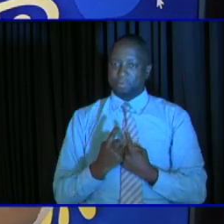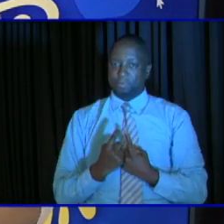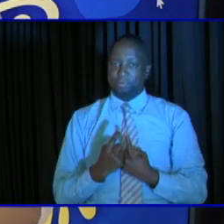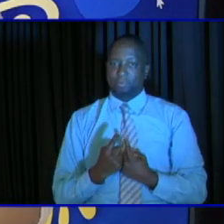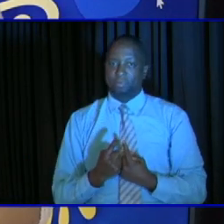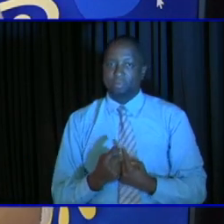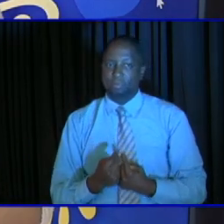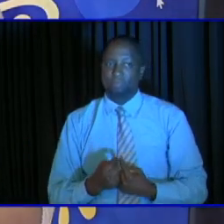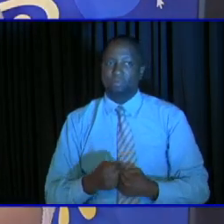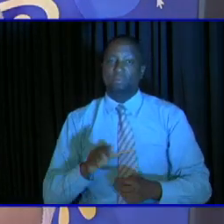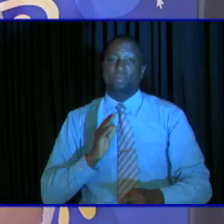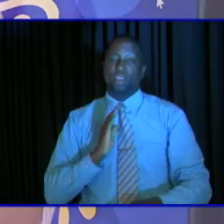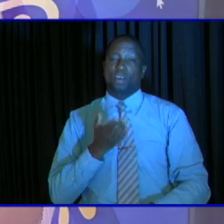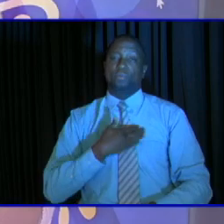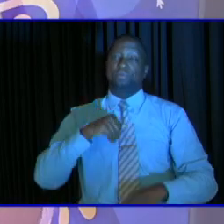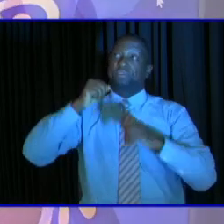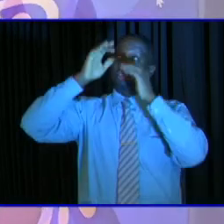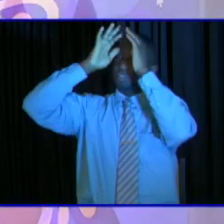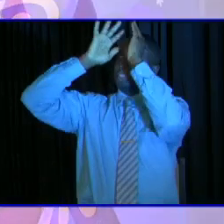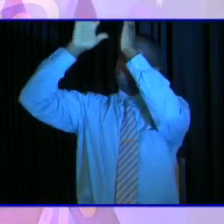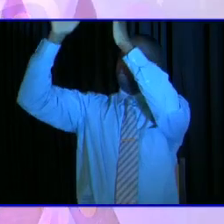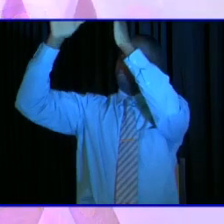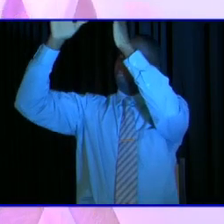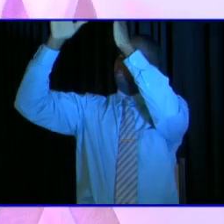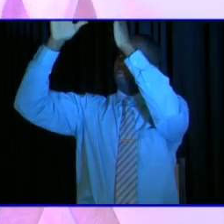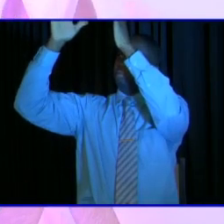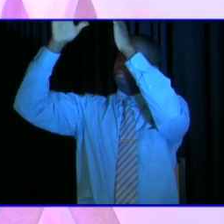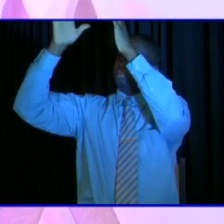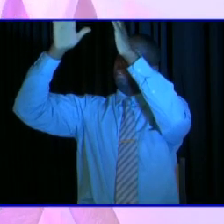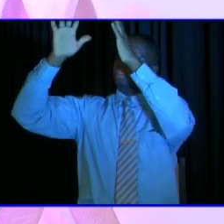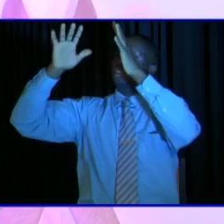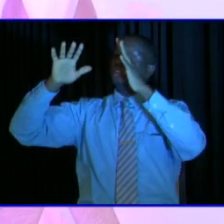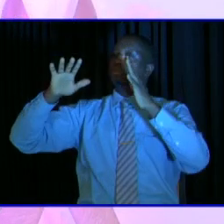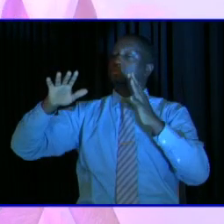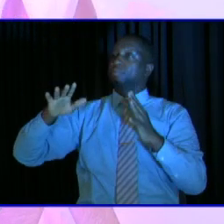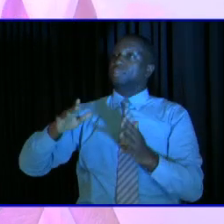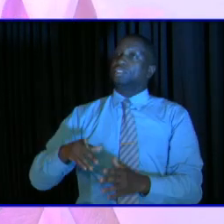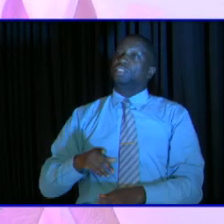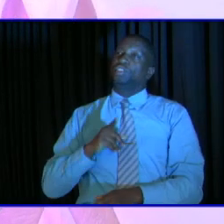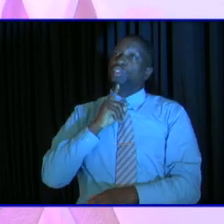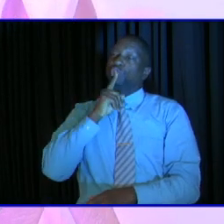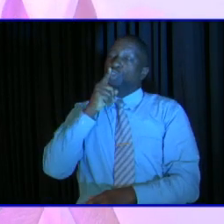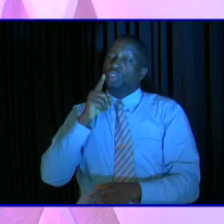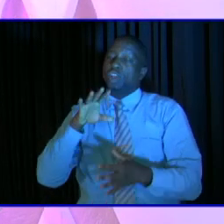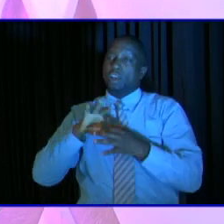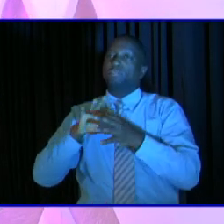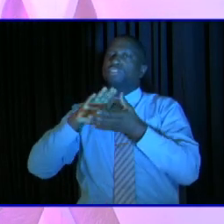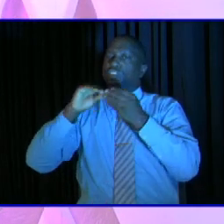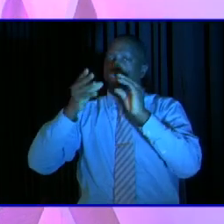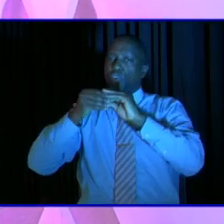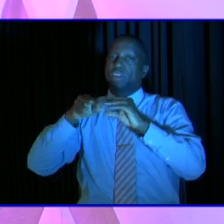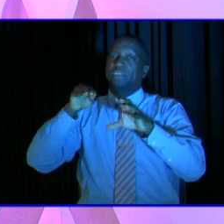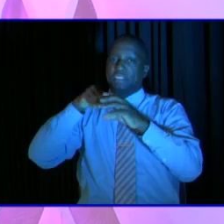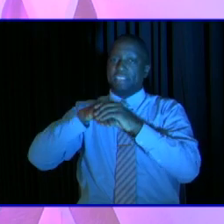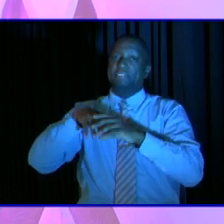come. Abba Father, the truth of that story in Matthew chapter 25